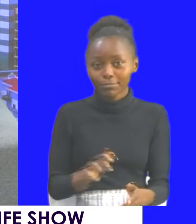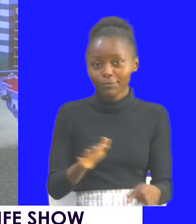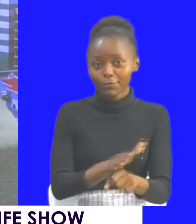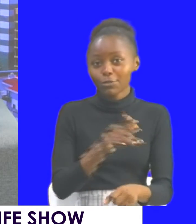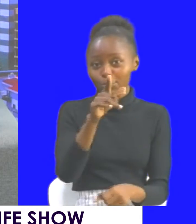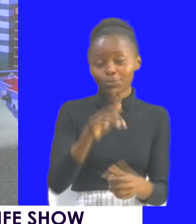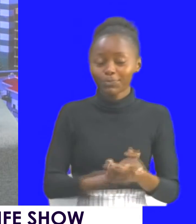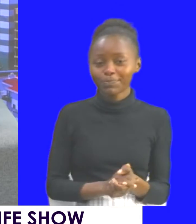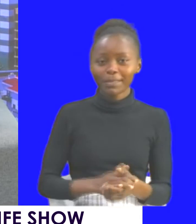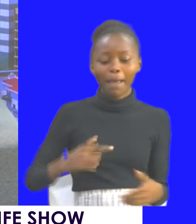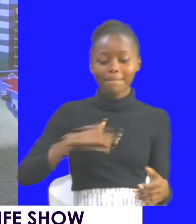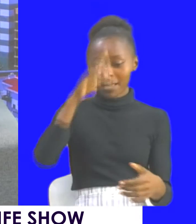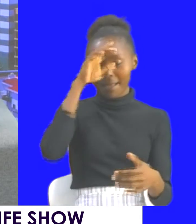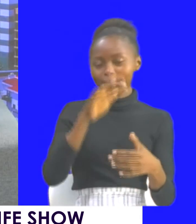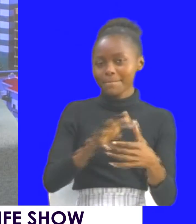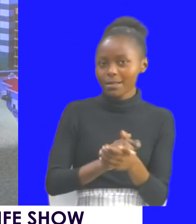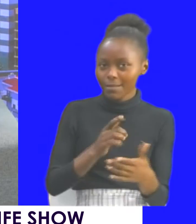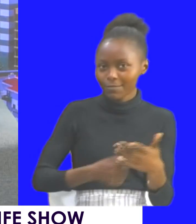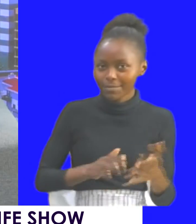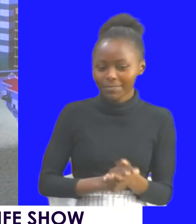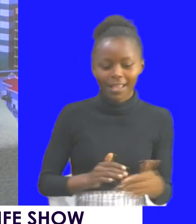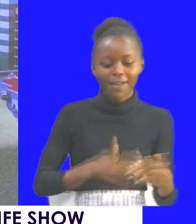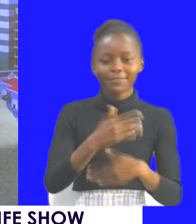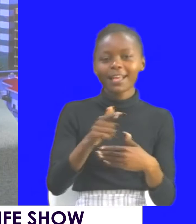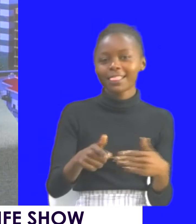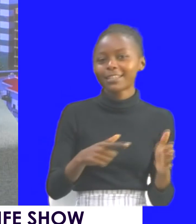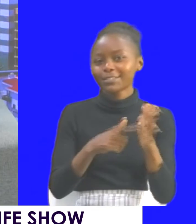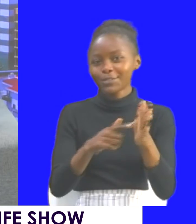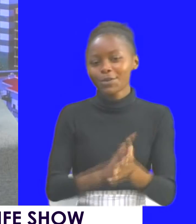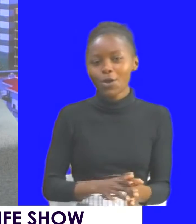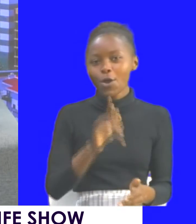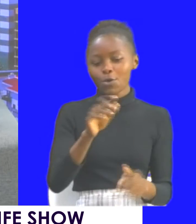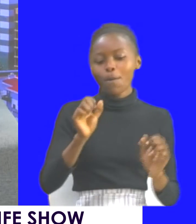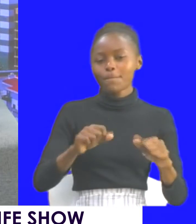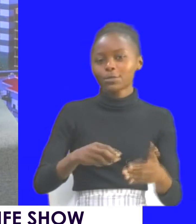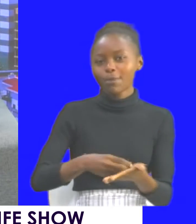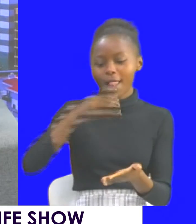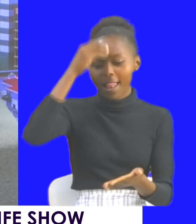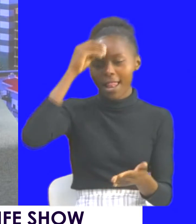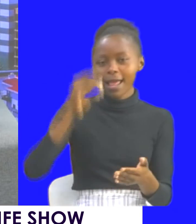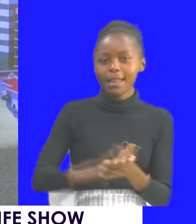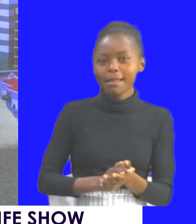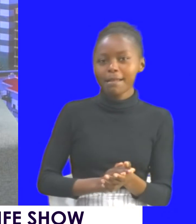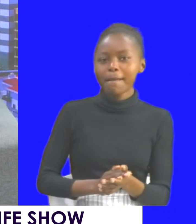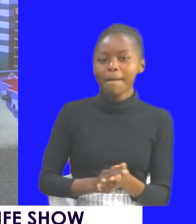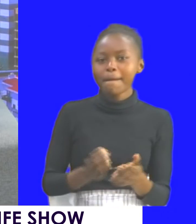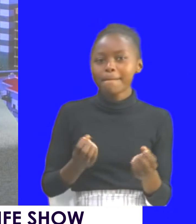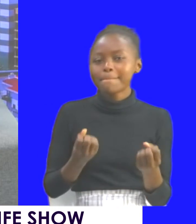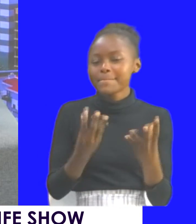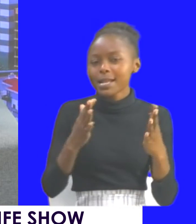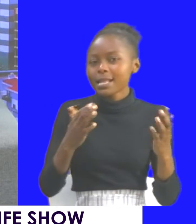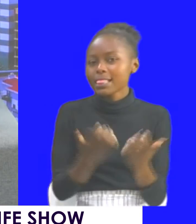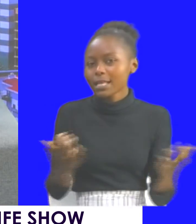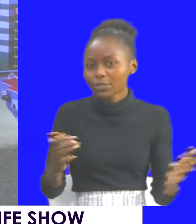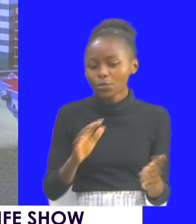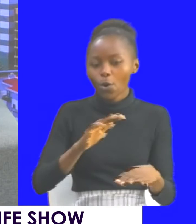that after this show today, you will learn a few tips on how you can be relevant and